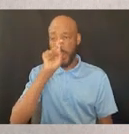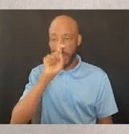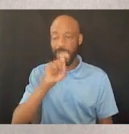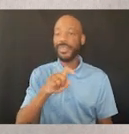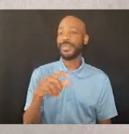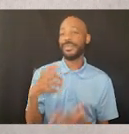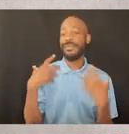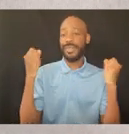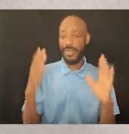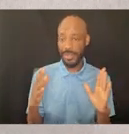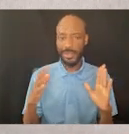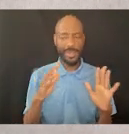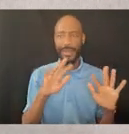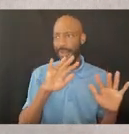thieves.